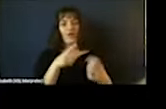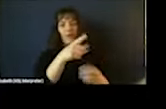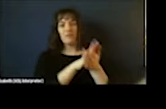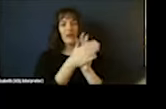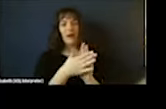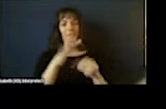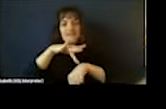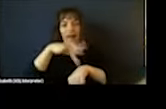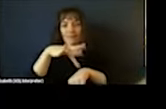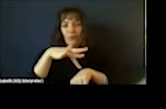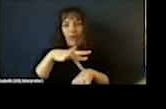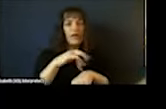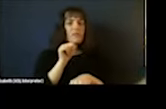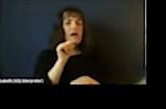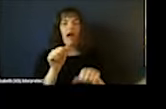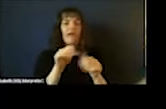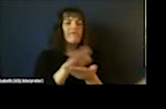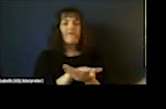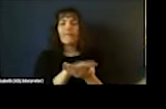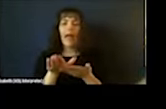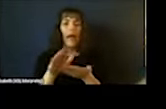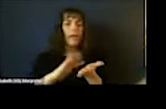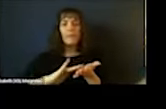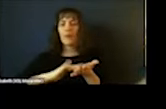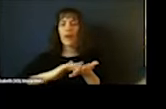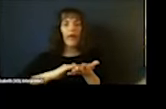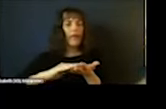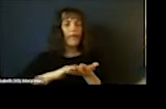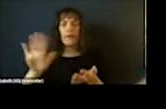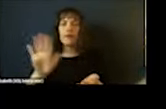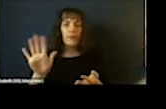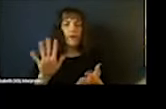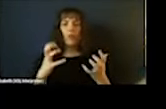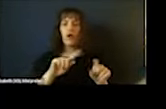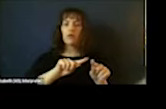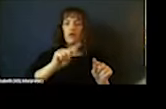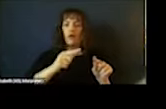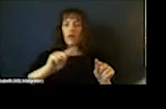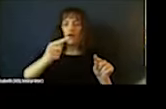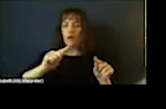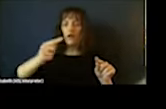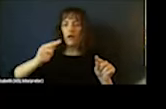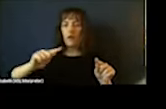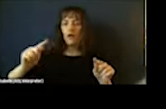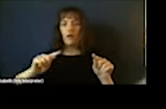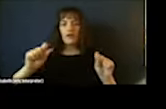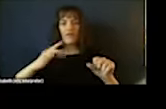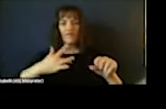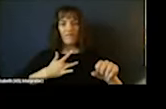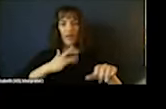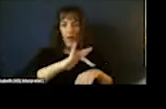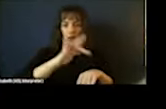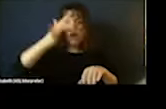single level like Braille. I wanted to make it multi-level. So what I wanted to be able to do was trace that tactile image with